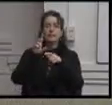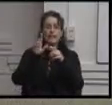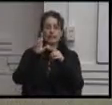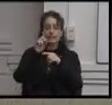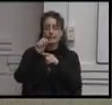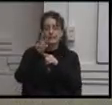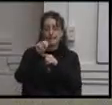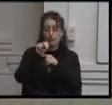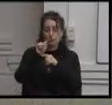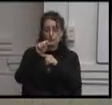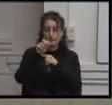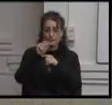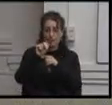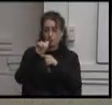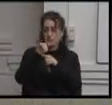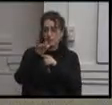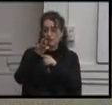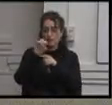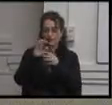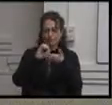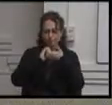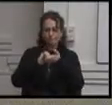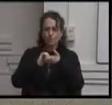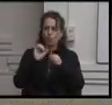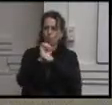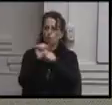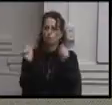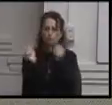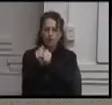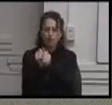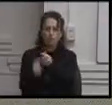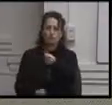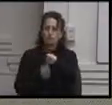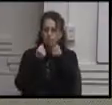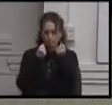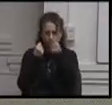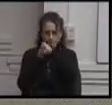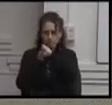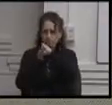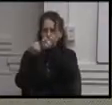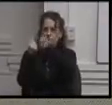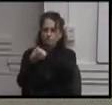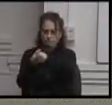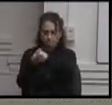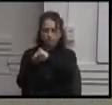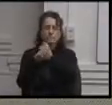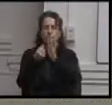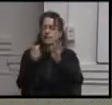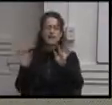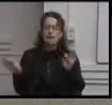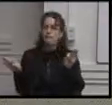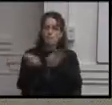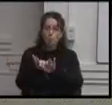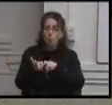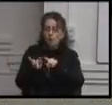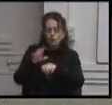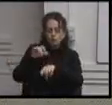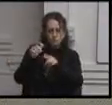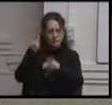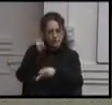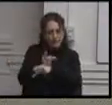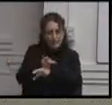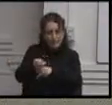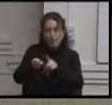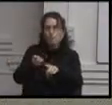organization and that the structures are and remain in place to make sure that we remain eligible for grant